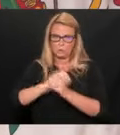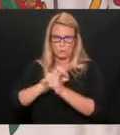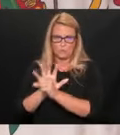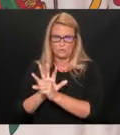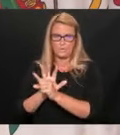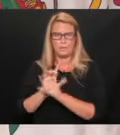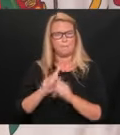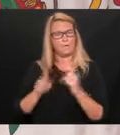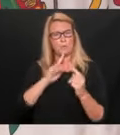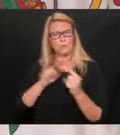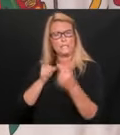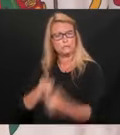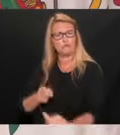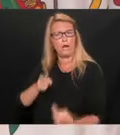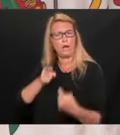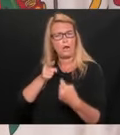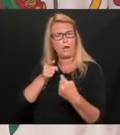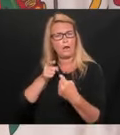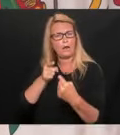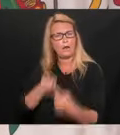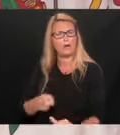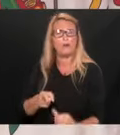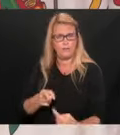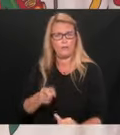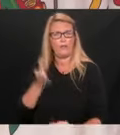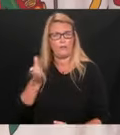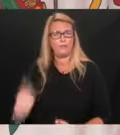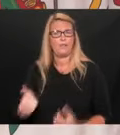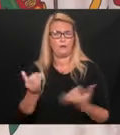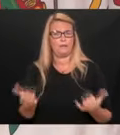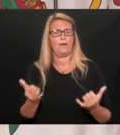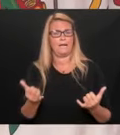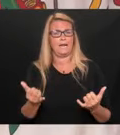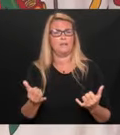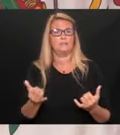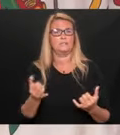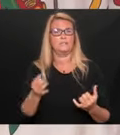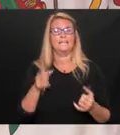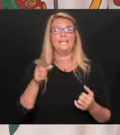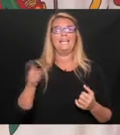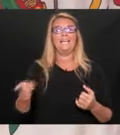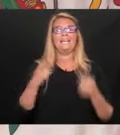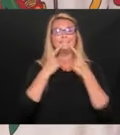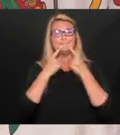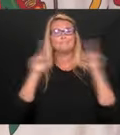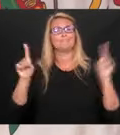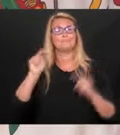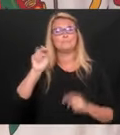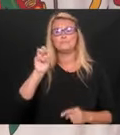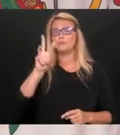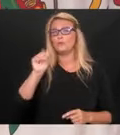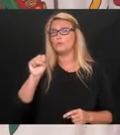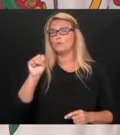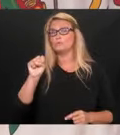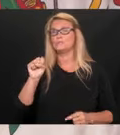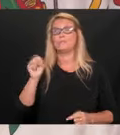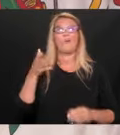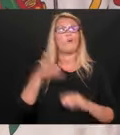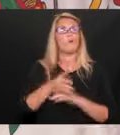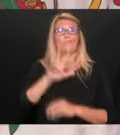a tough time, a really, really tough time. And he's covered the news in West Virginia for over 30